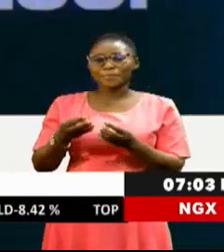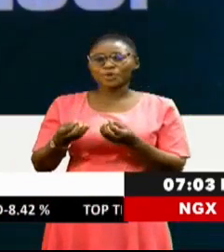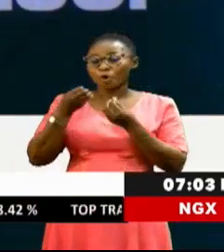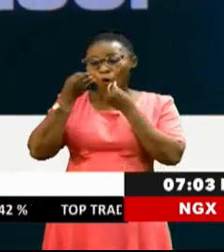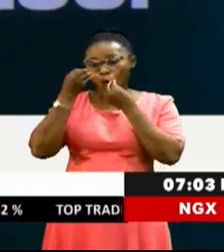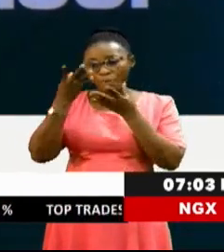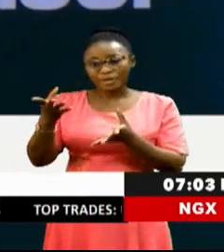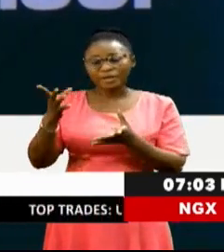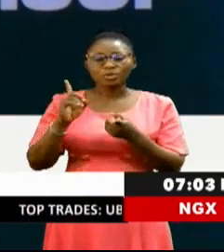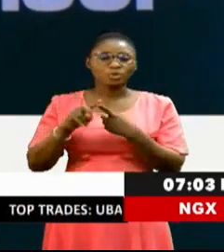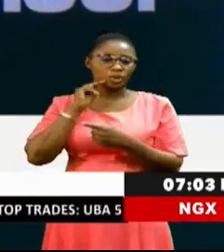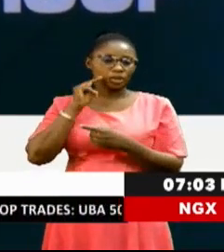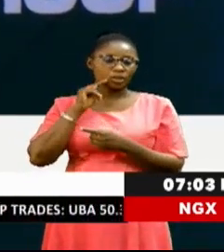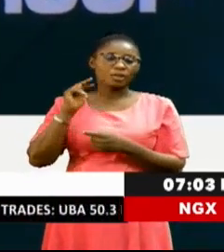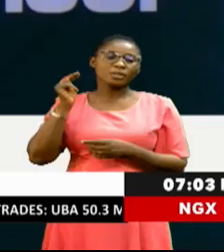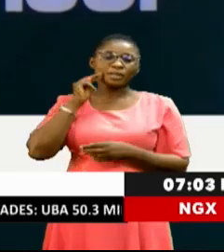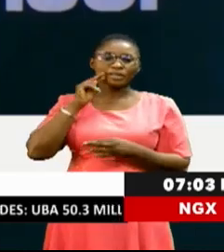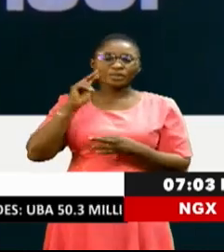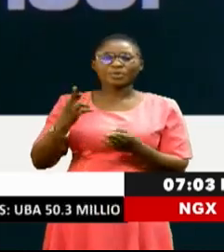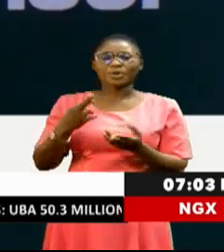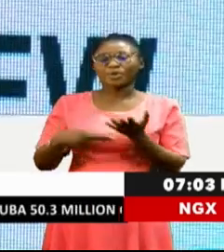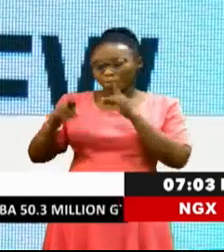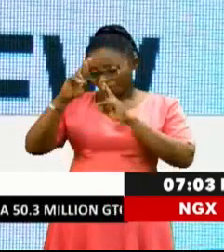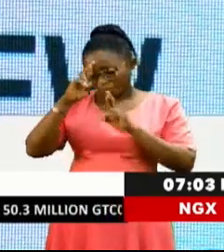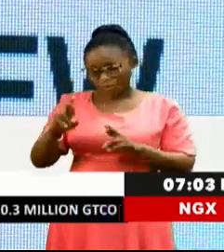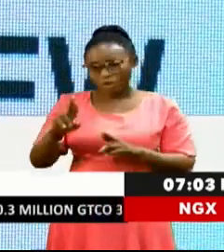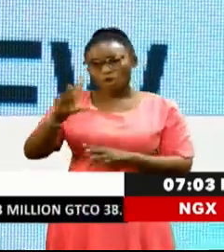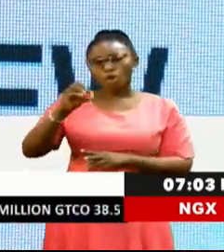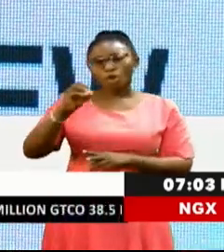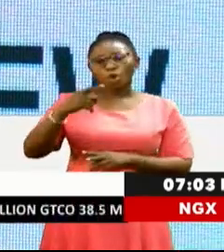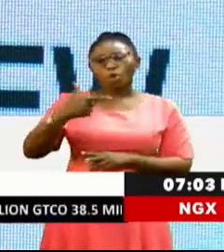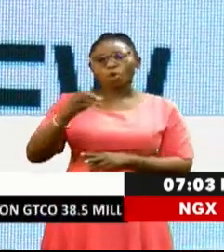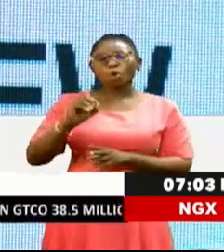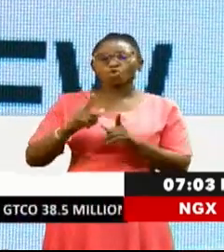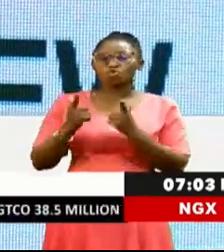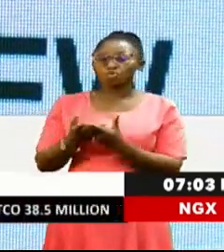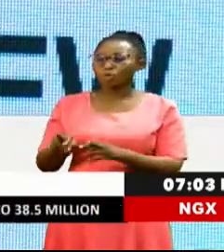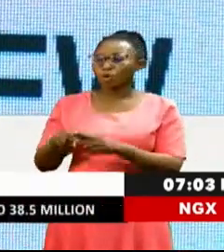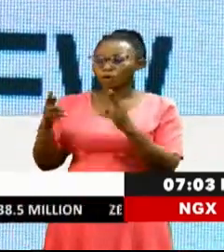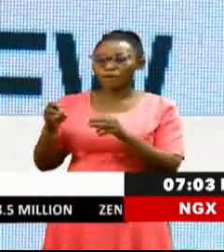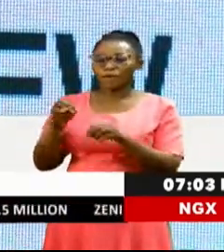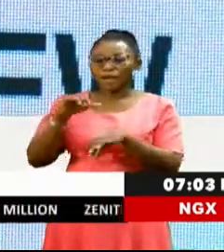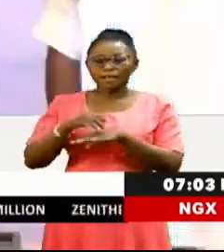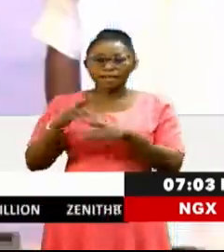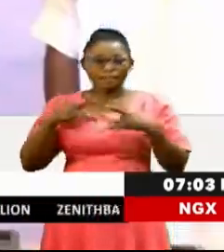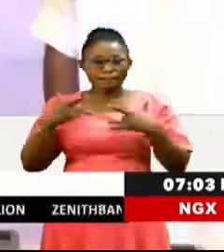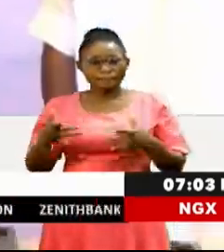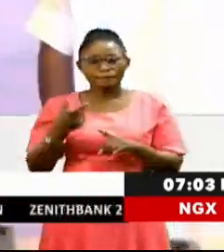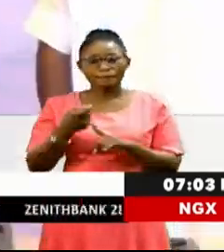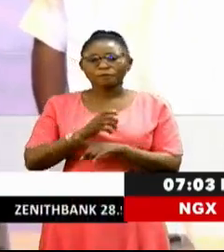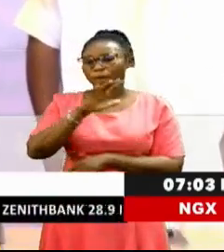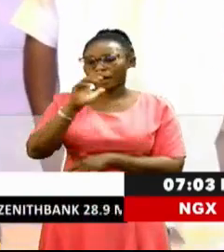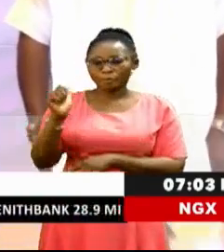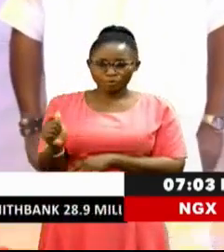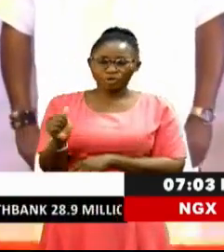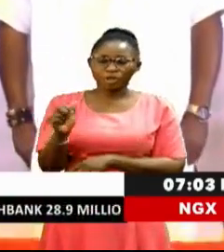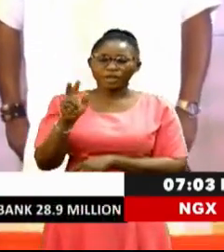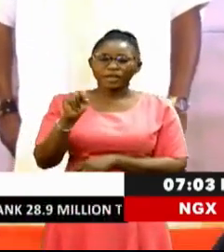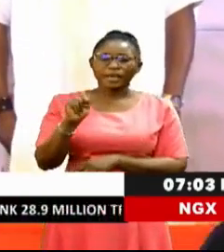country. The Nigeria Reputation Management Group logo was unveiled at the event in Abuja. Salihu Abdullah